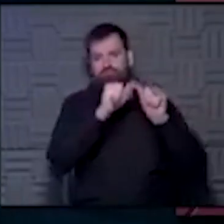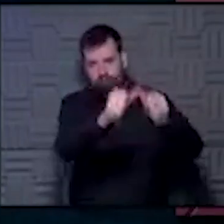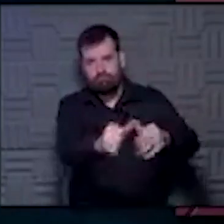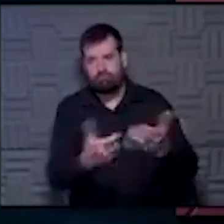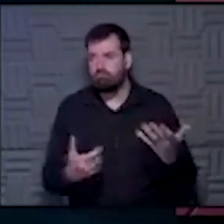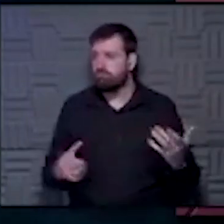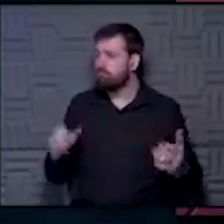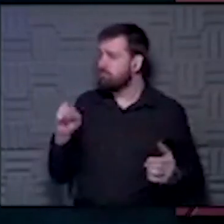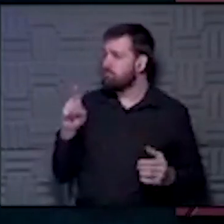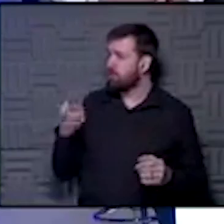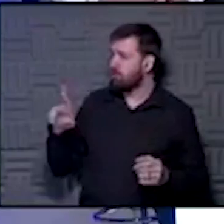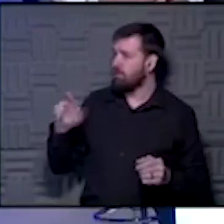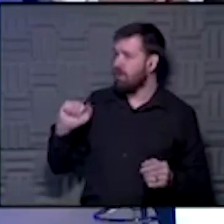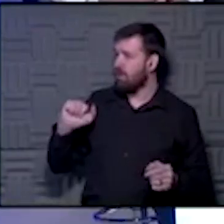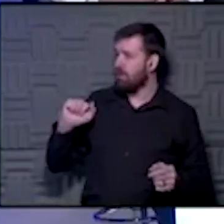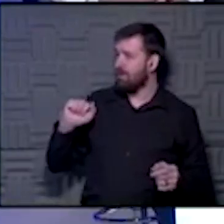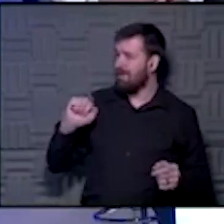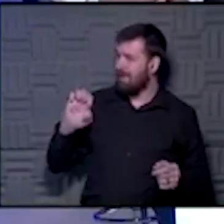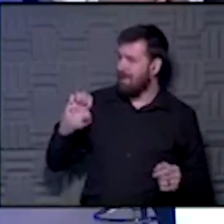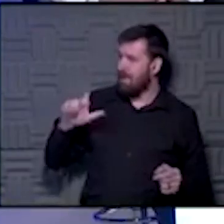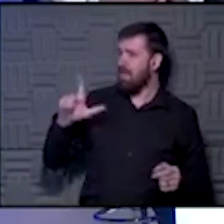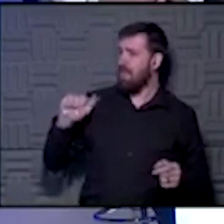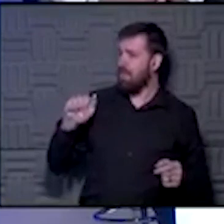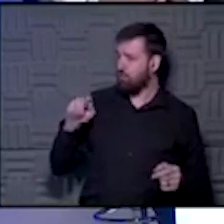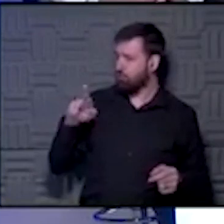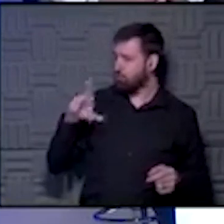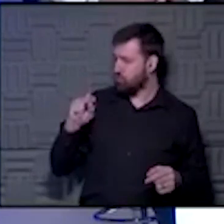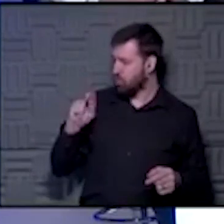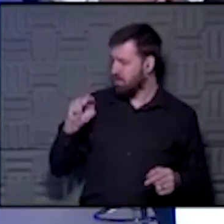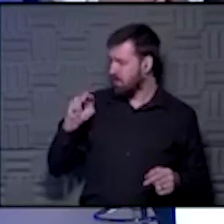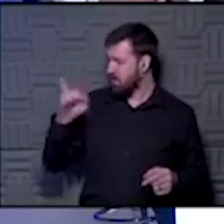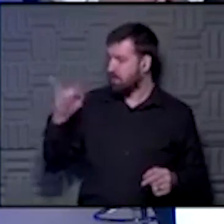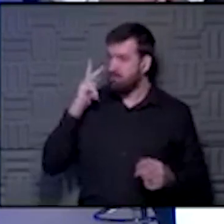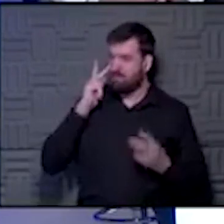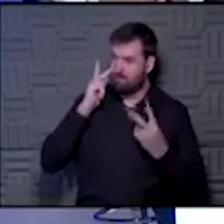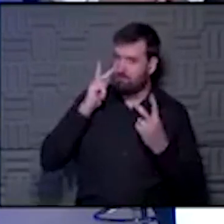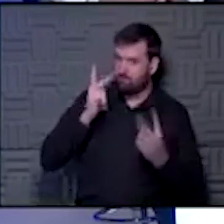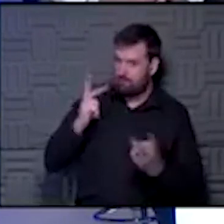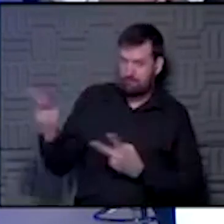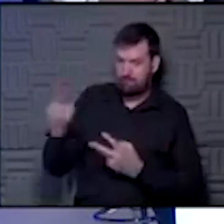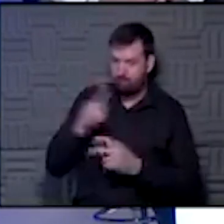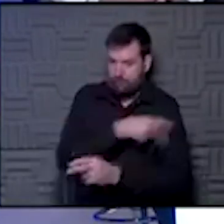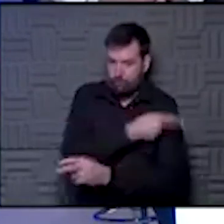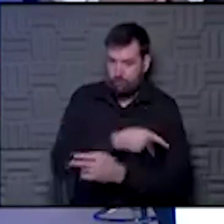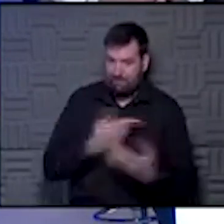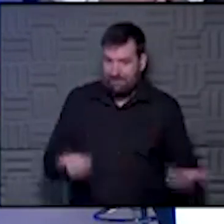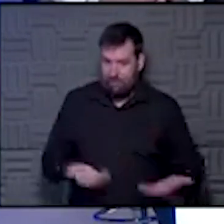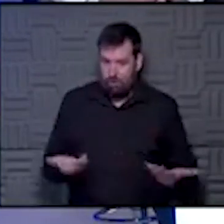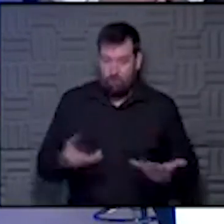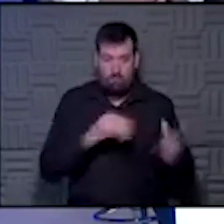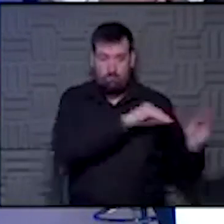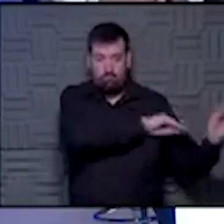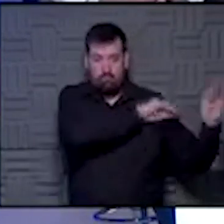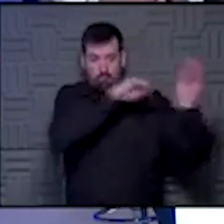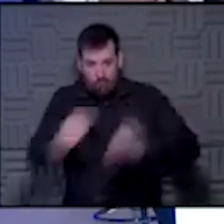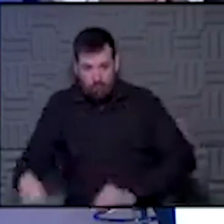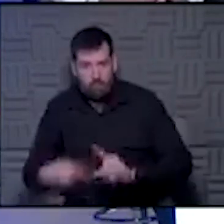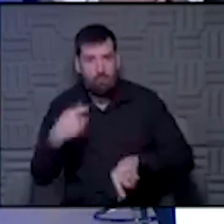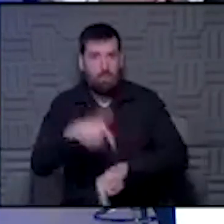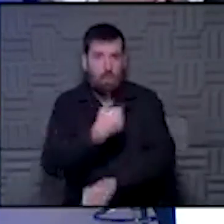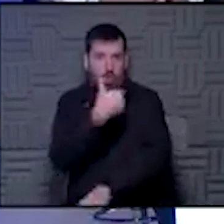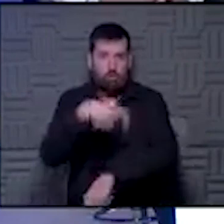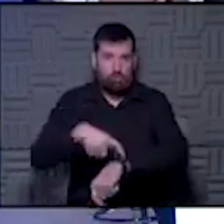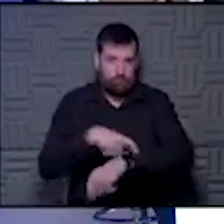Dr. Al-Altruni, as you've seen patients in the hospital here who have come from long-term care facilities, we're